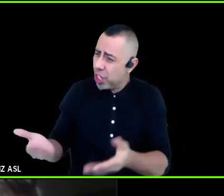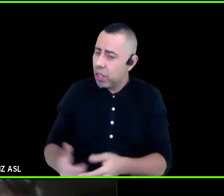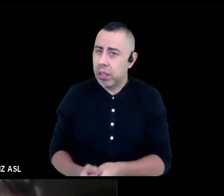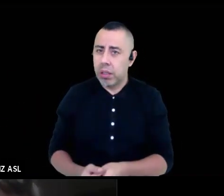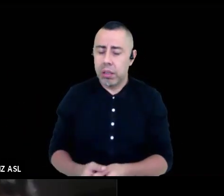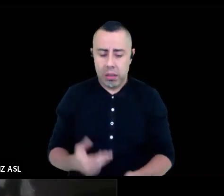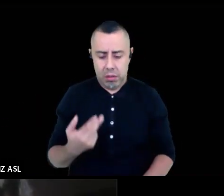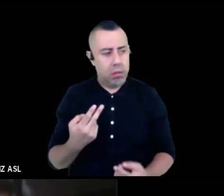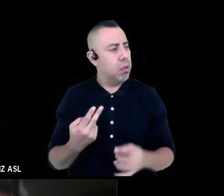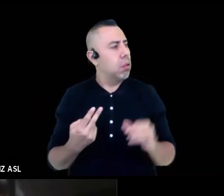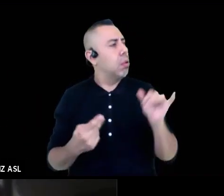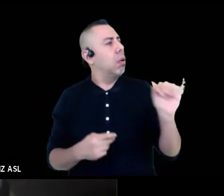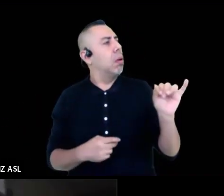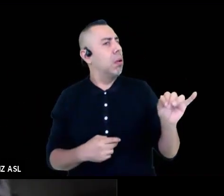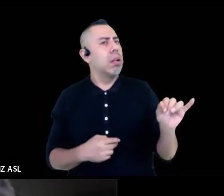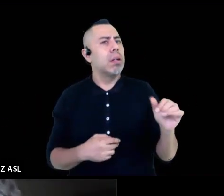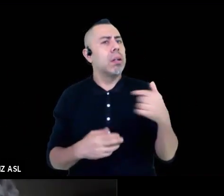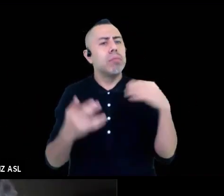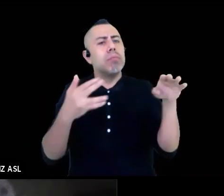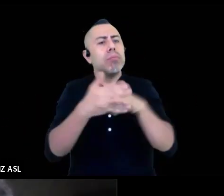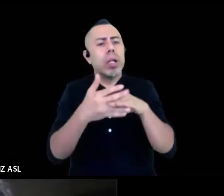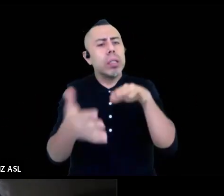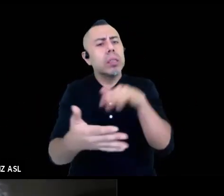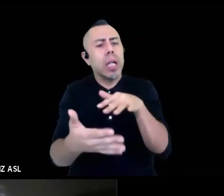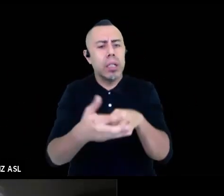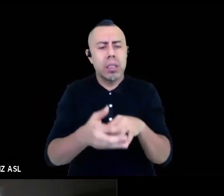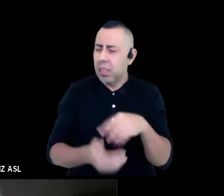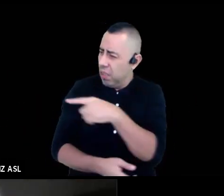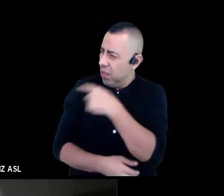It's a study break. You said you quit.